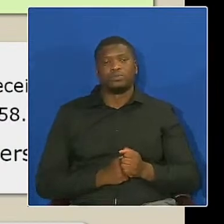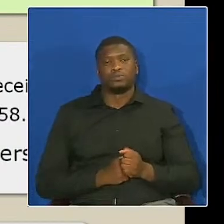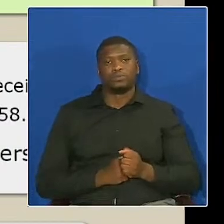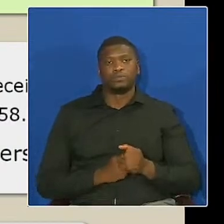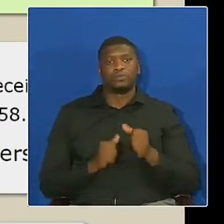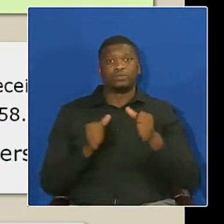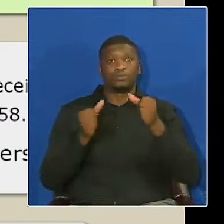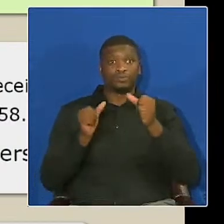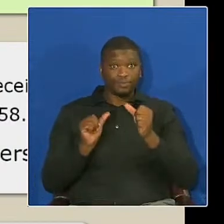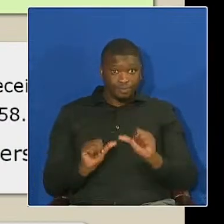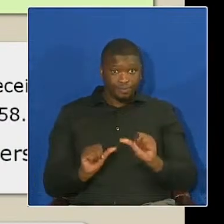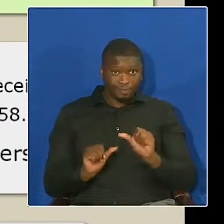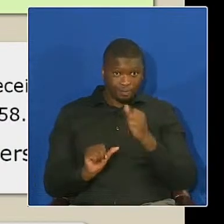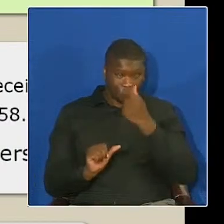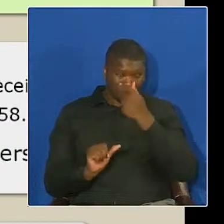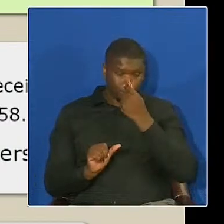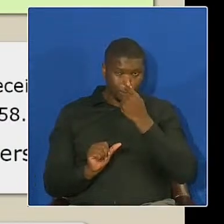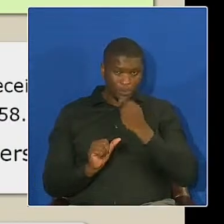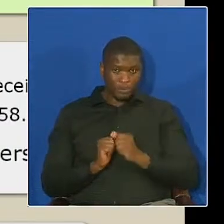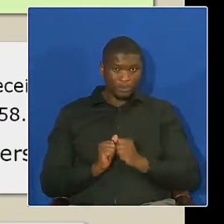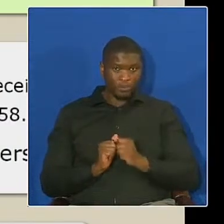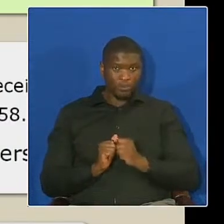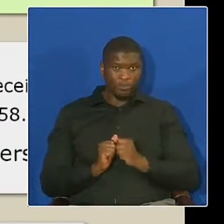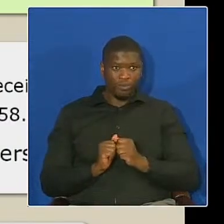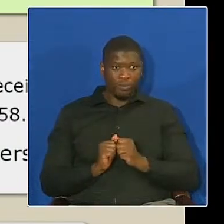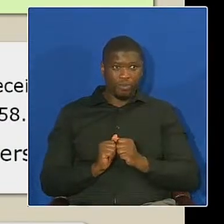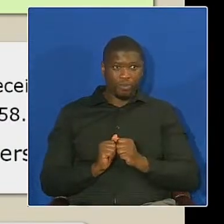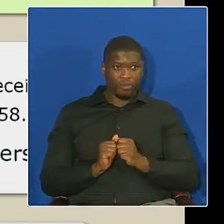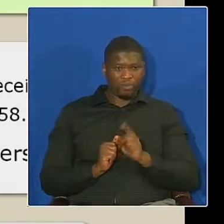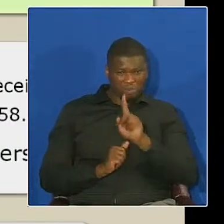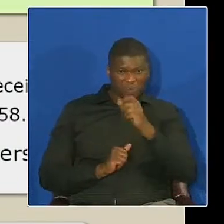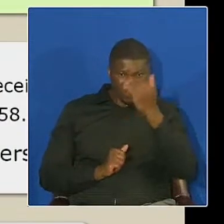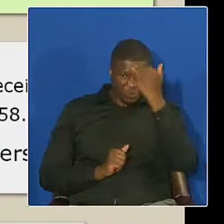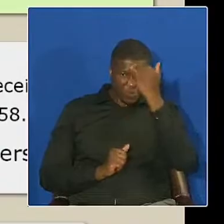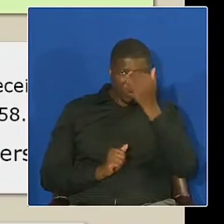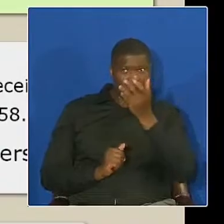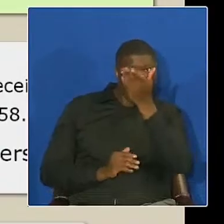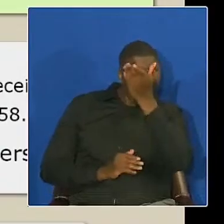And then the response. Do you know who the him is?